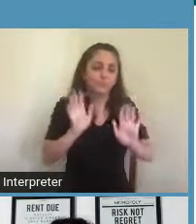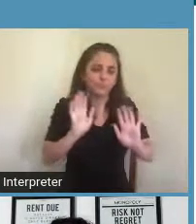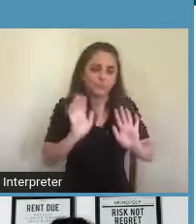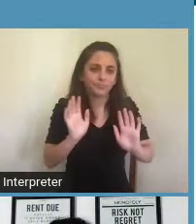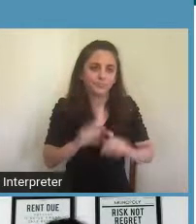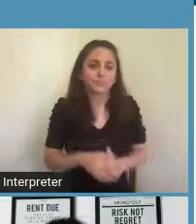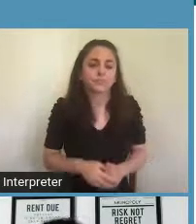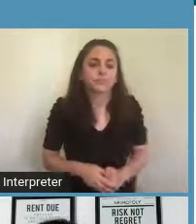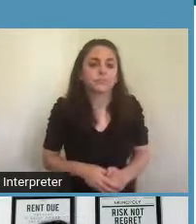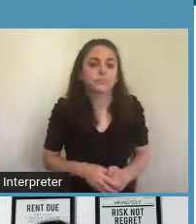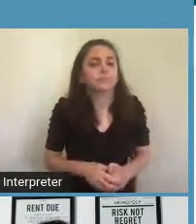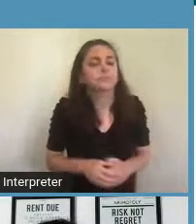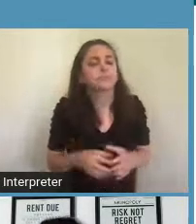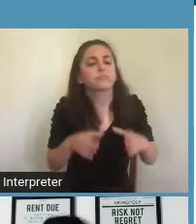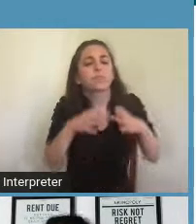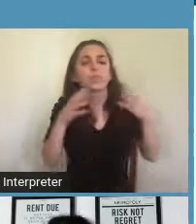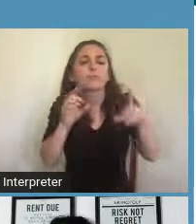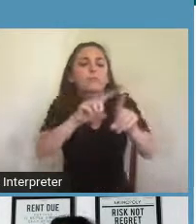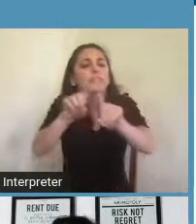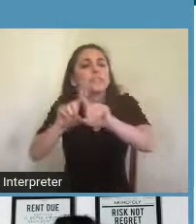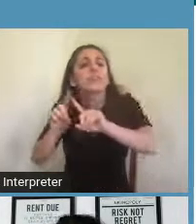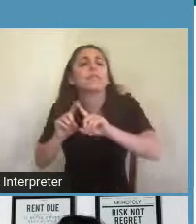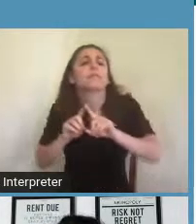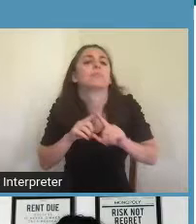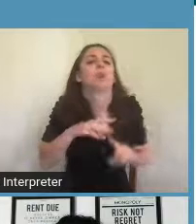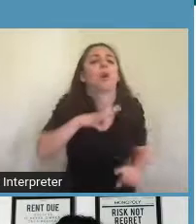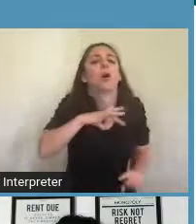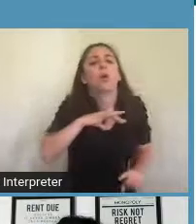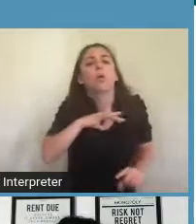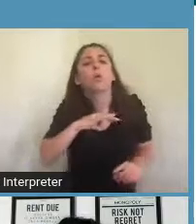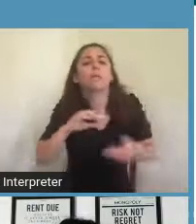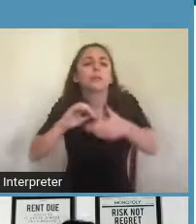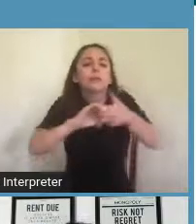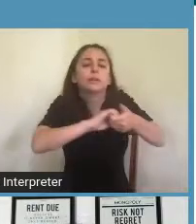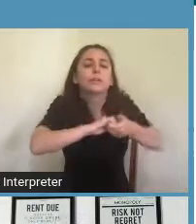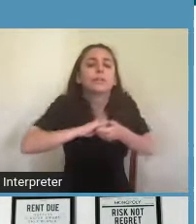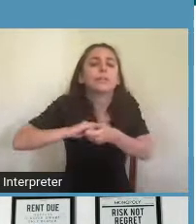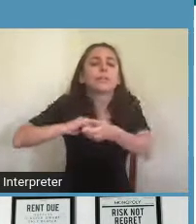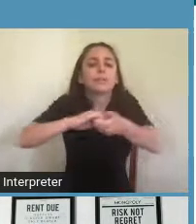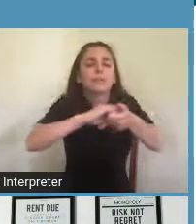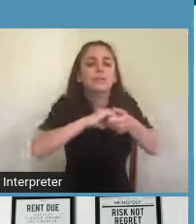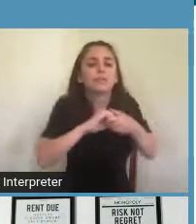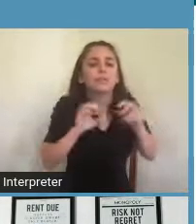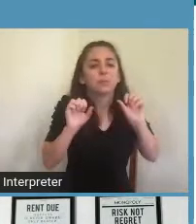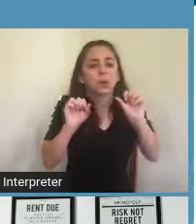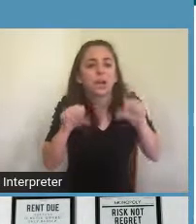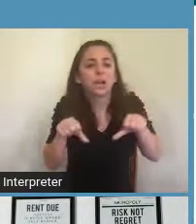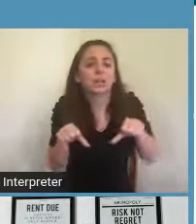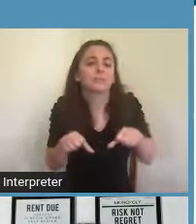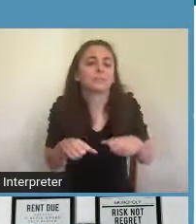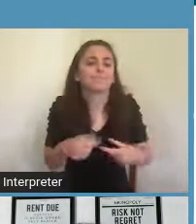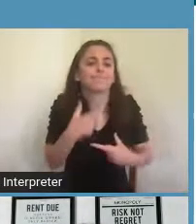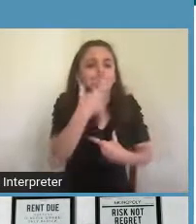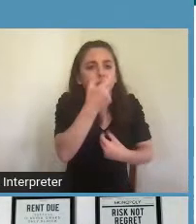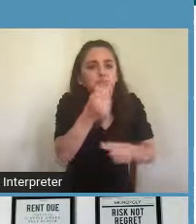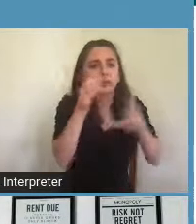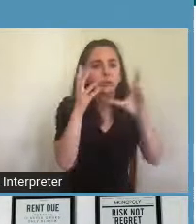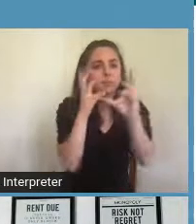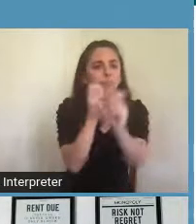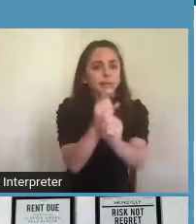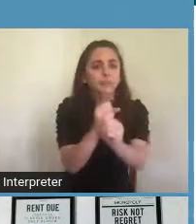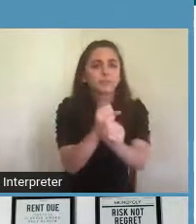that folks can collaborate with micro influencers where a lot of those interests and passions